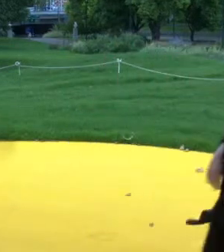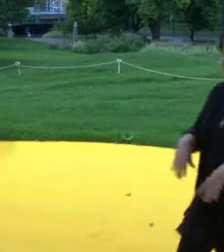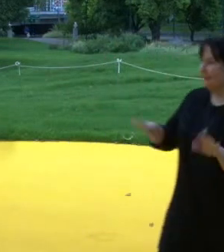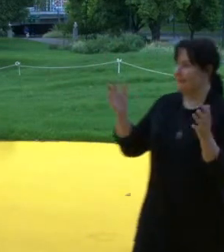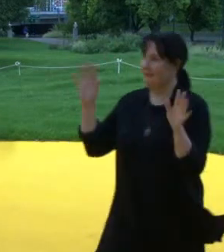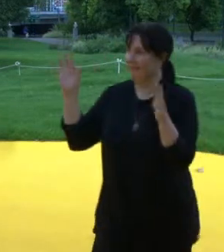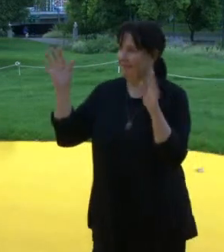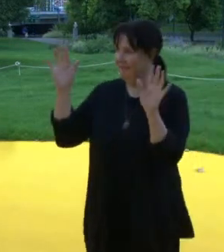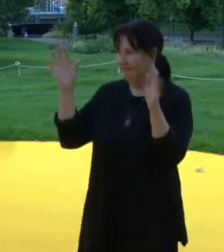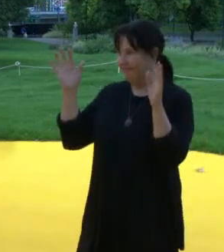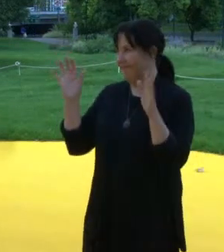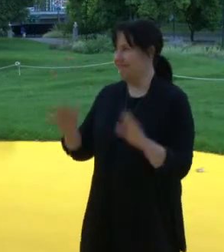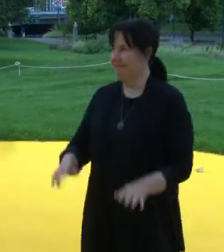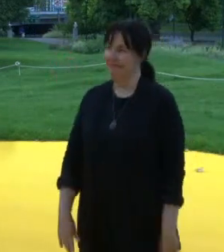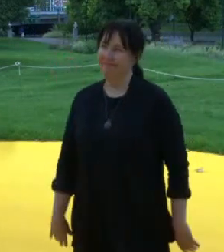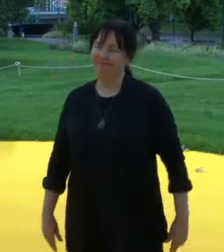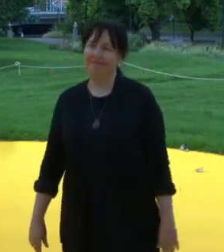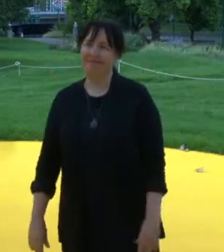Congratulations again.